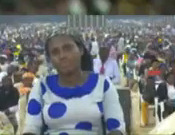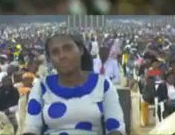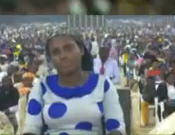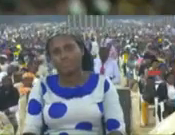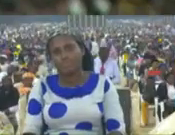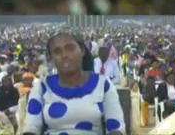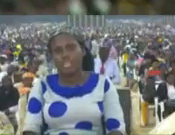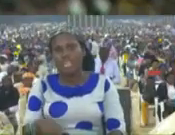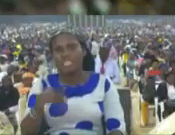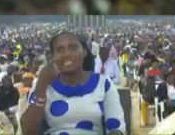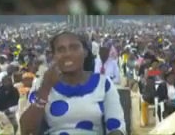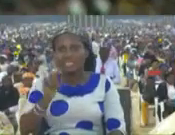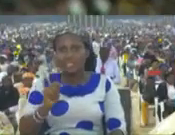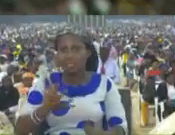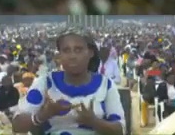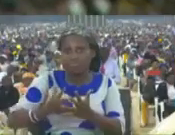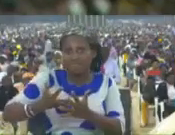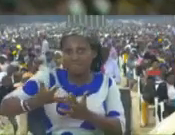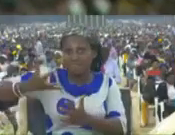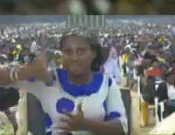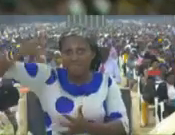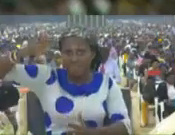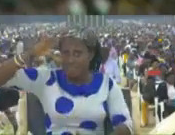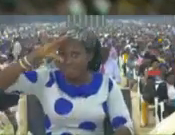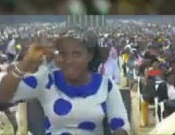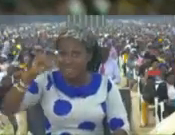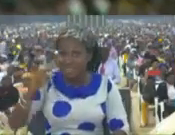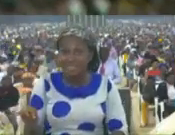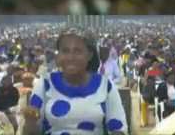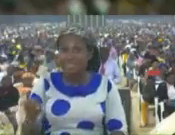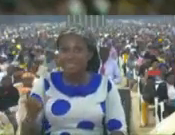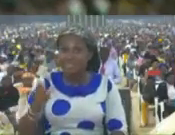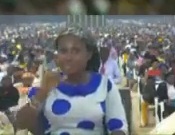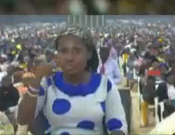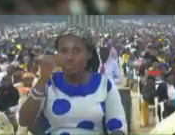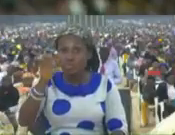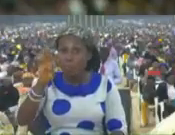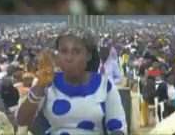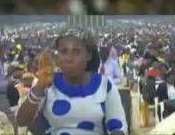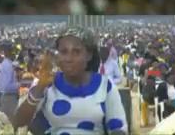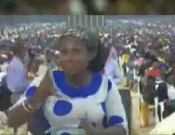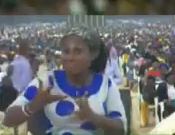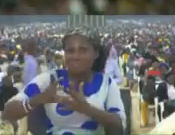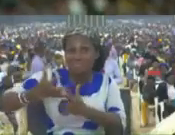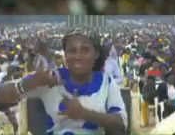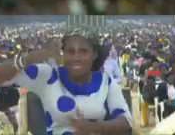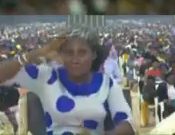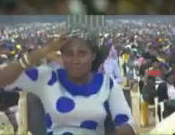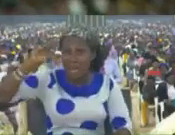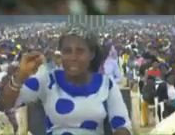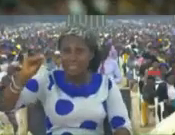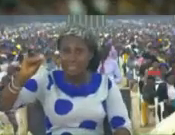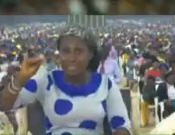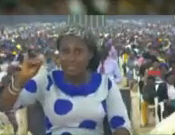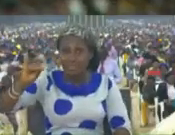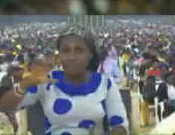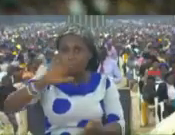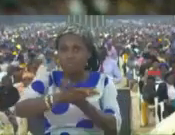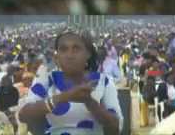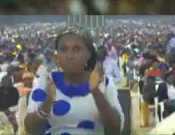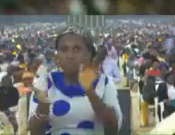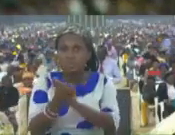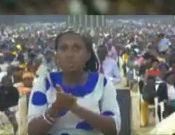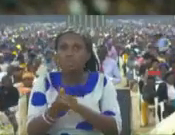The richest man in the entire country was reduced to somebody